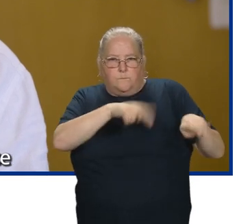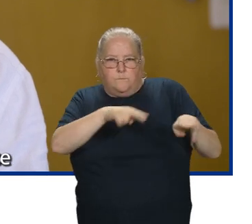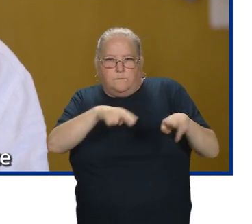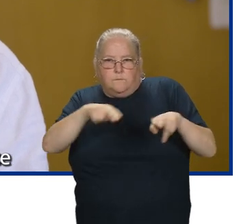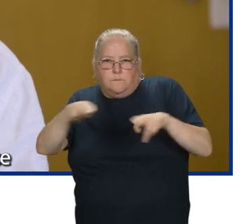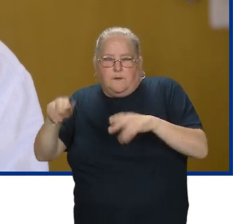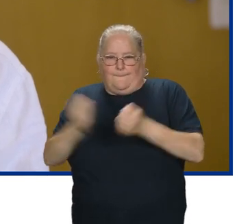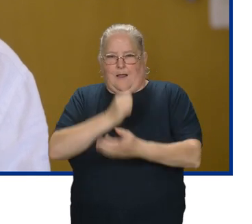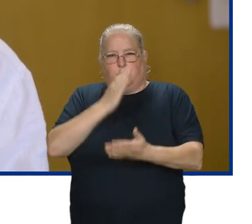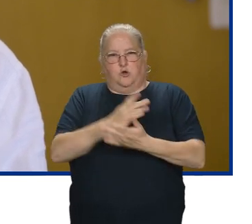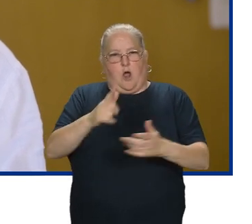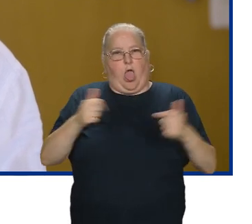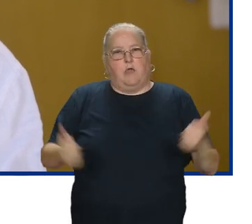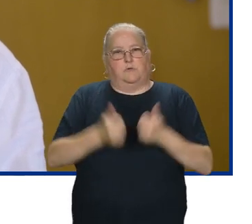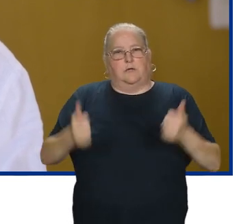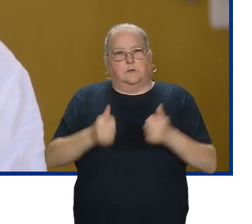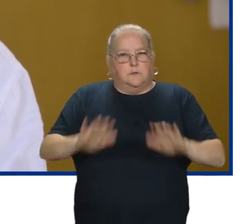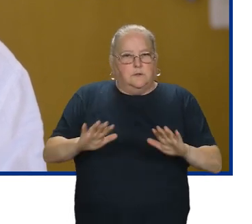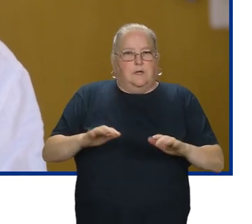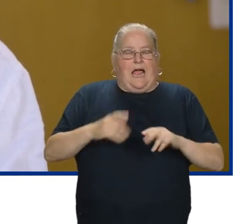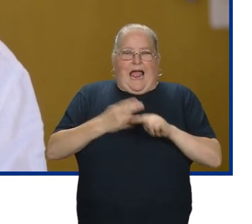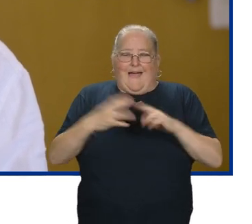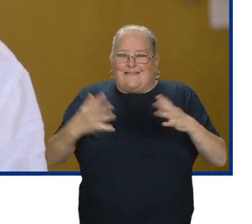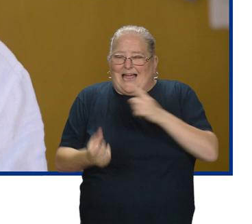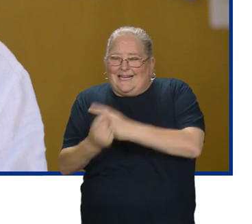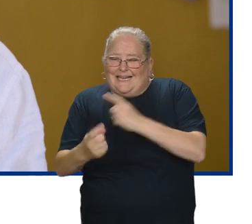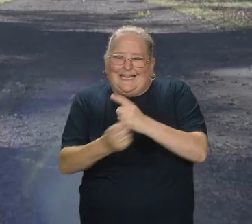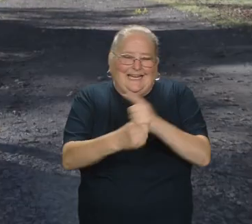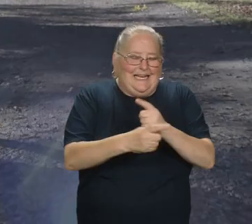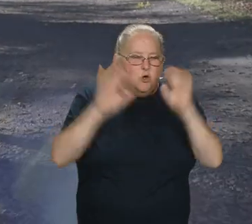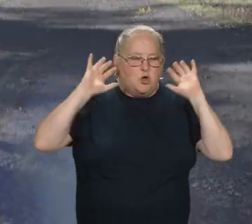in touch with the practice so that we can discuss them with you as soon as possible.